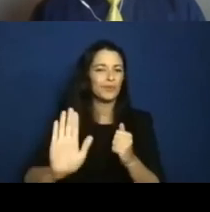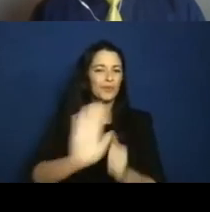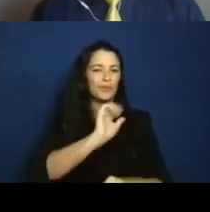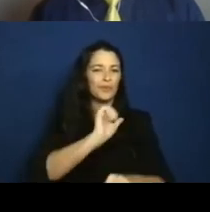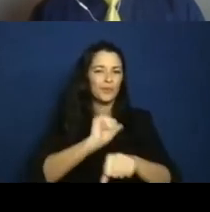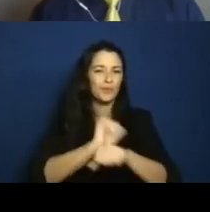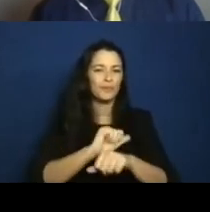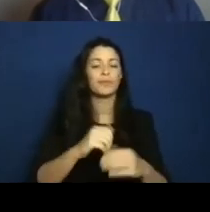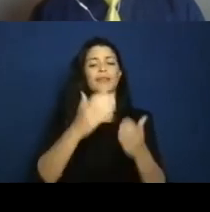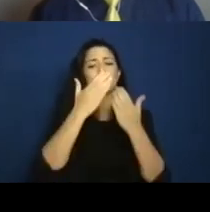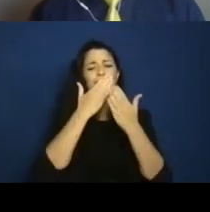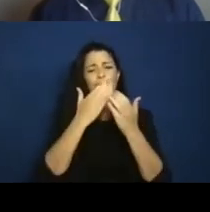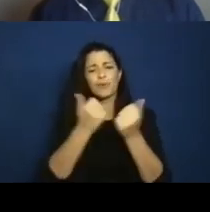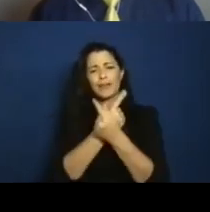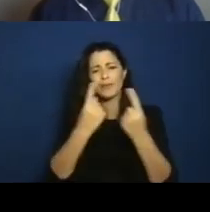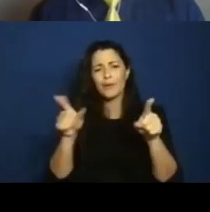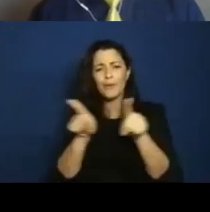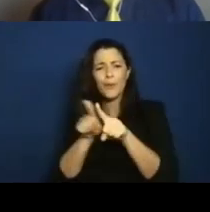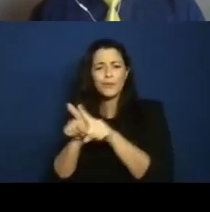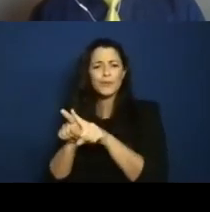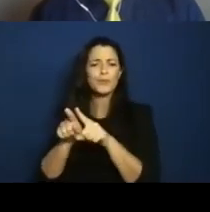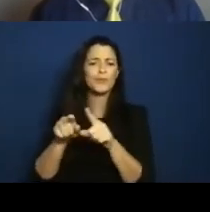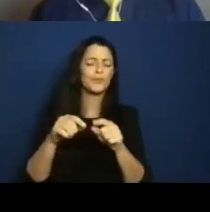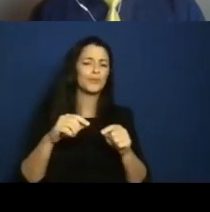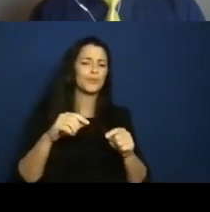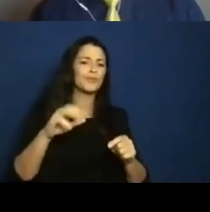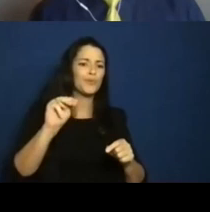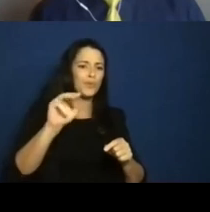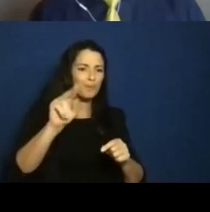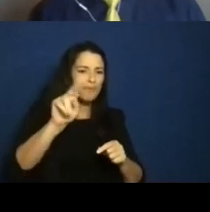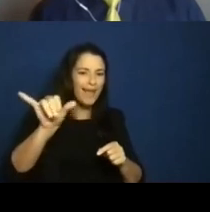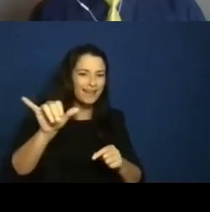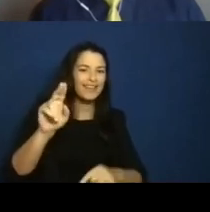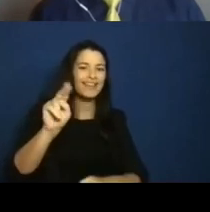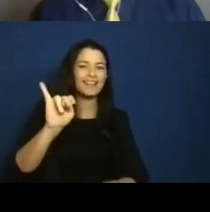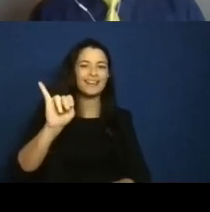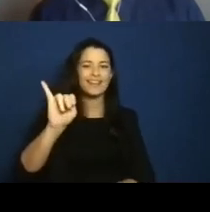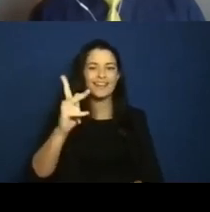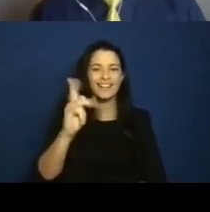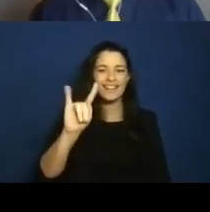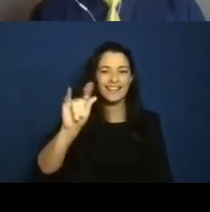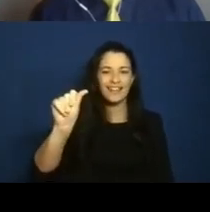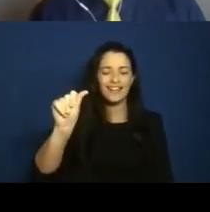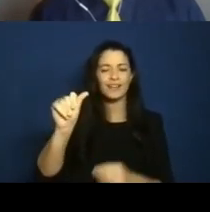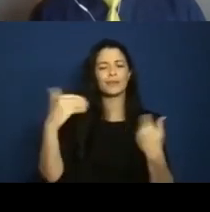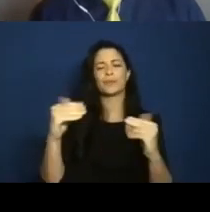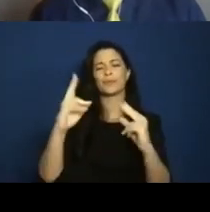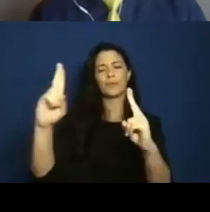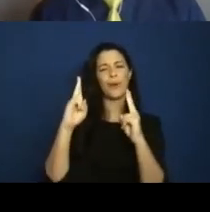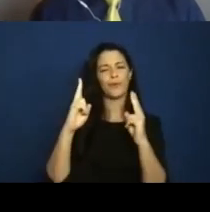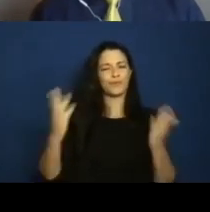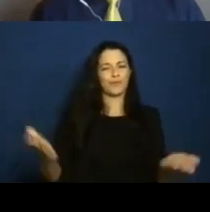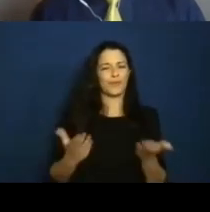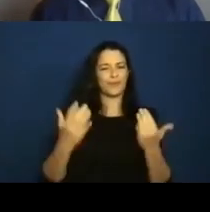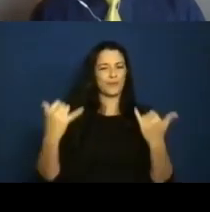So thanks to everyone. Also to Manny and Nikita, certainly my pleasure to be with you tonight. I'm